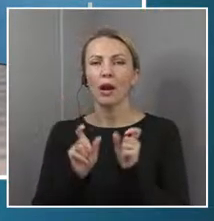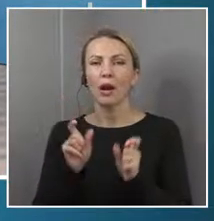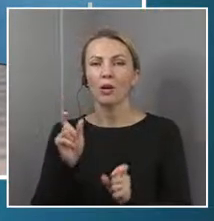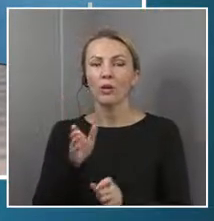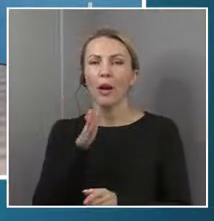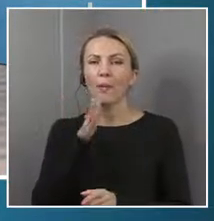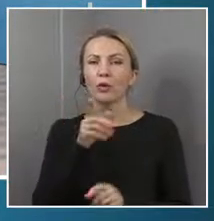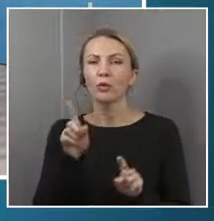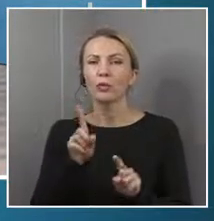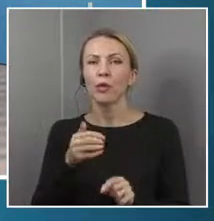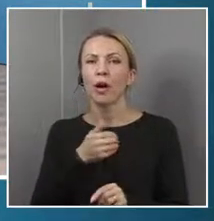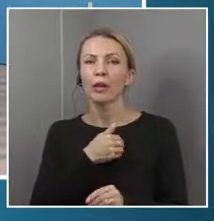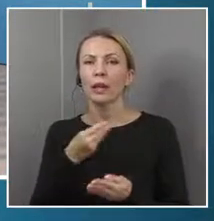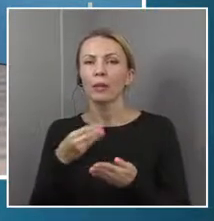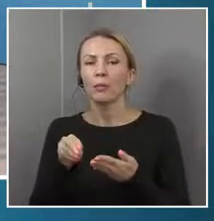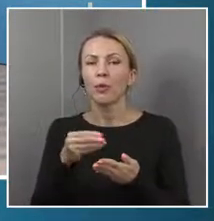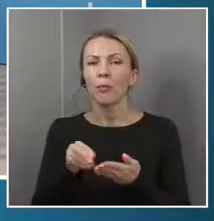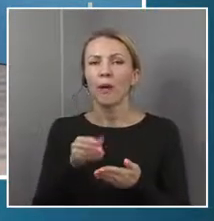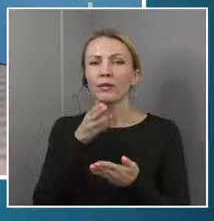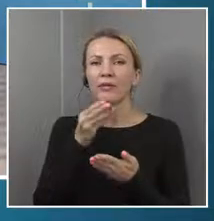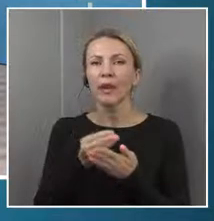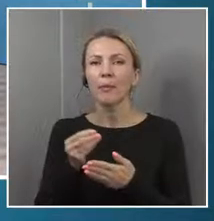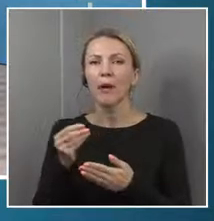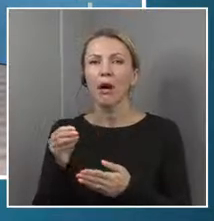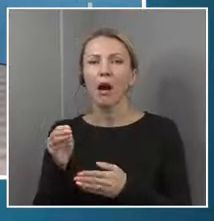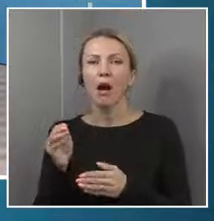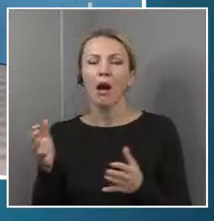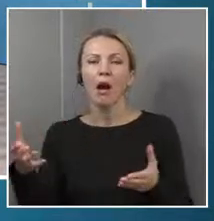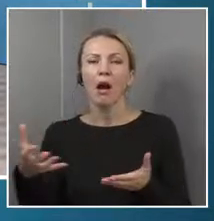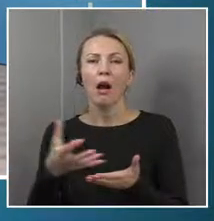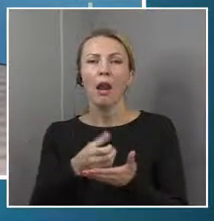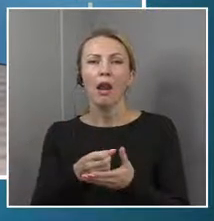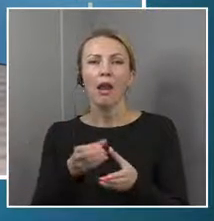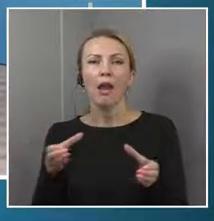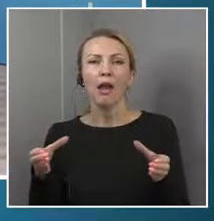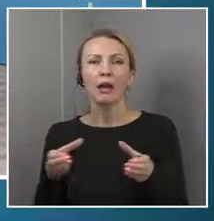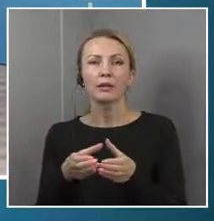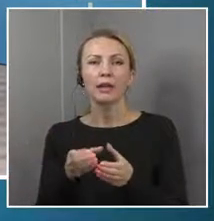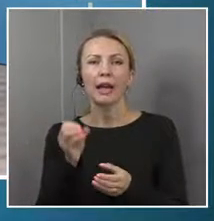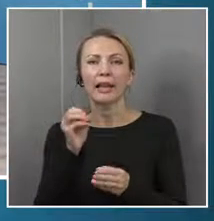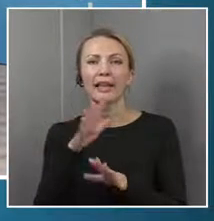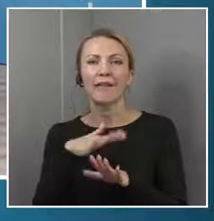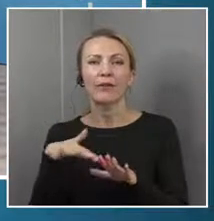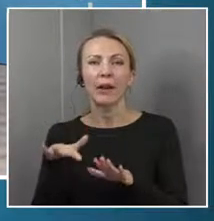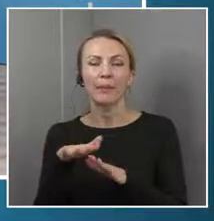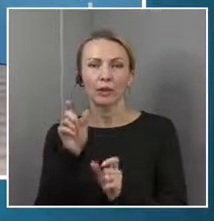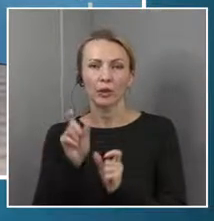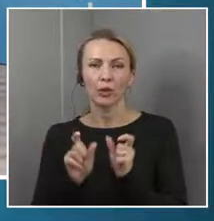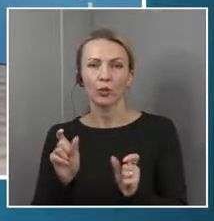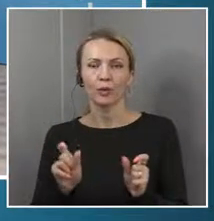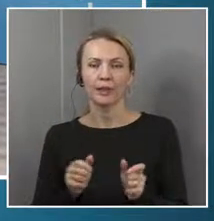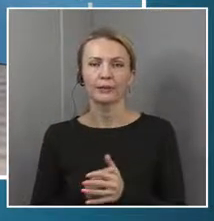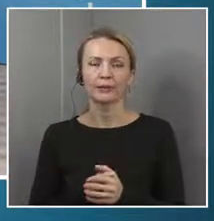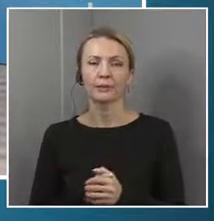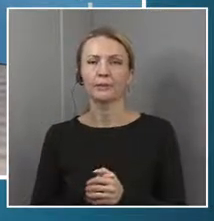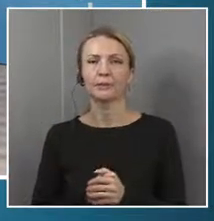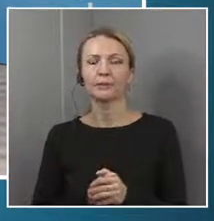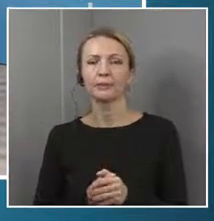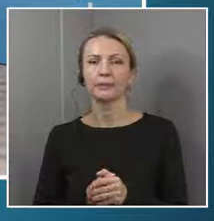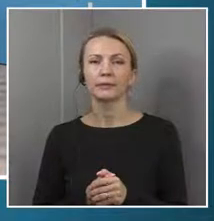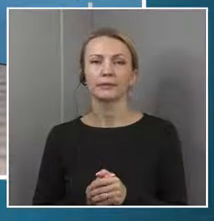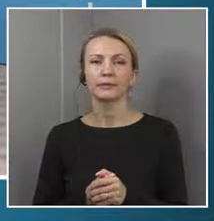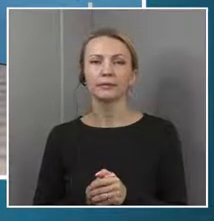will be popular in the future? What people will want to collect, European people?